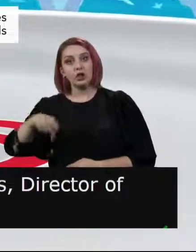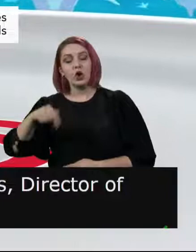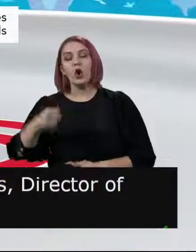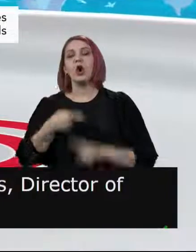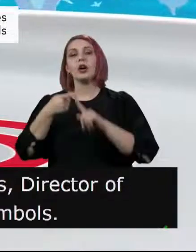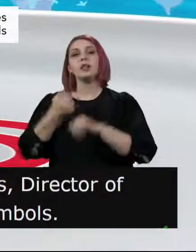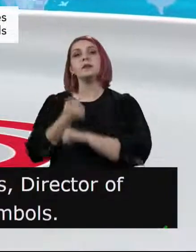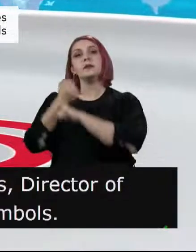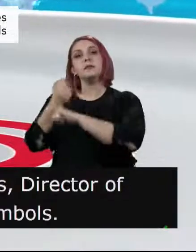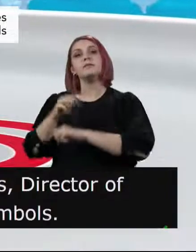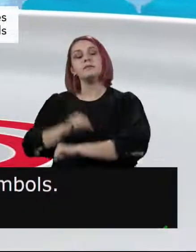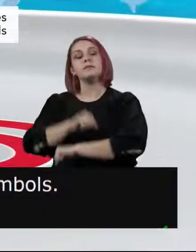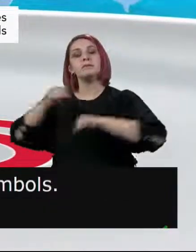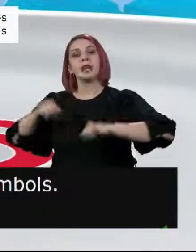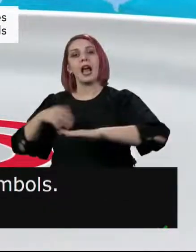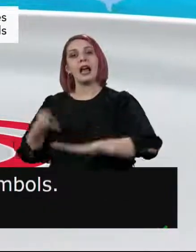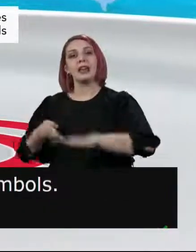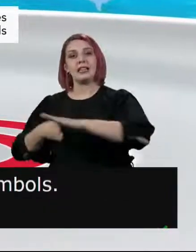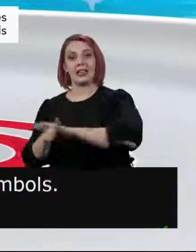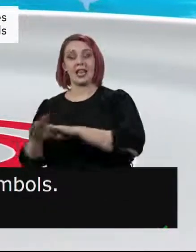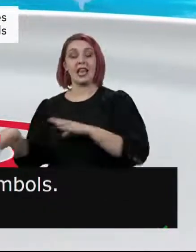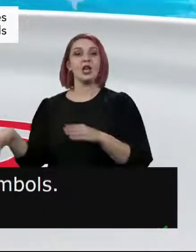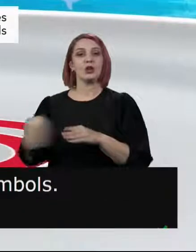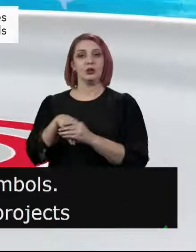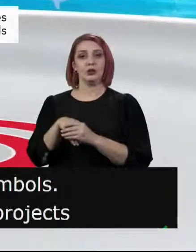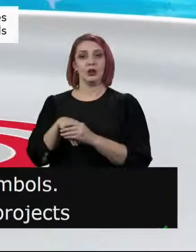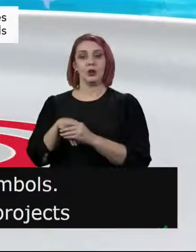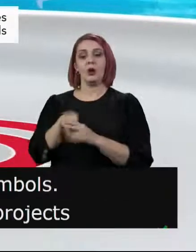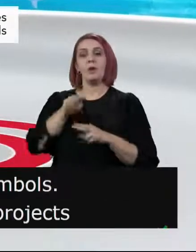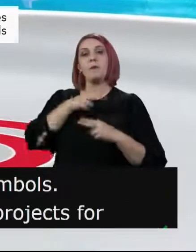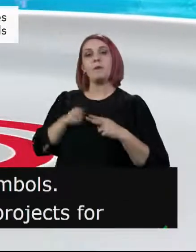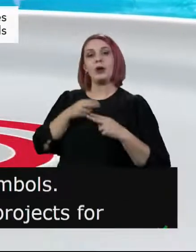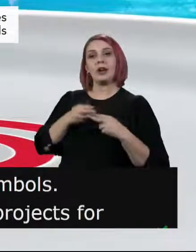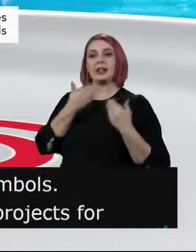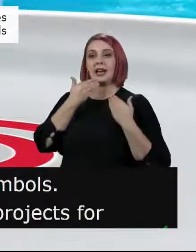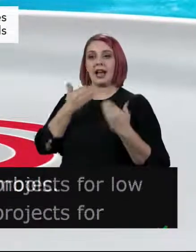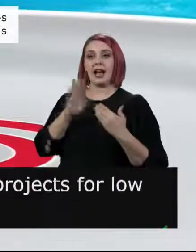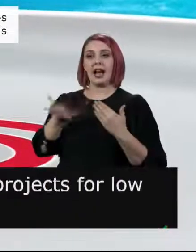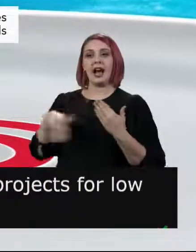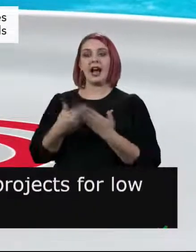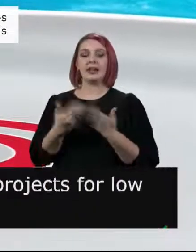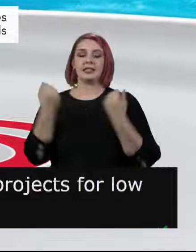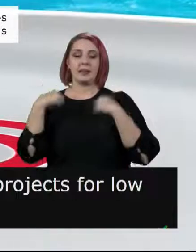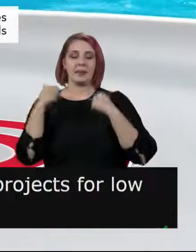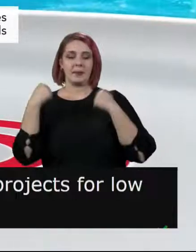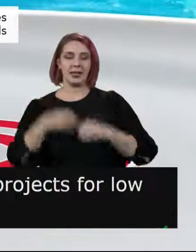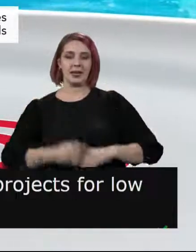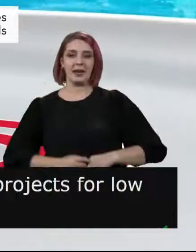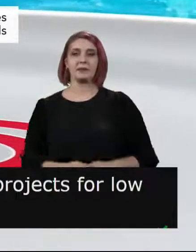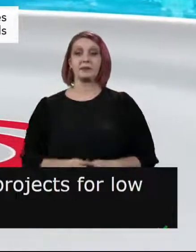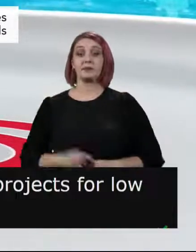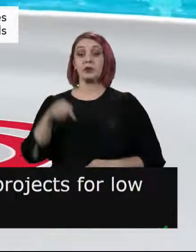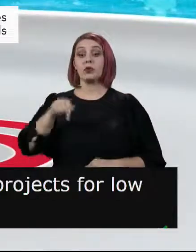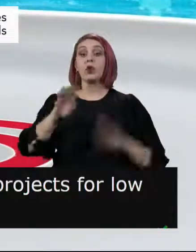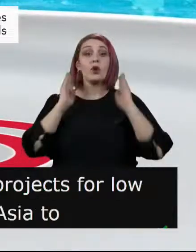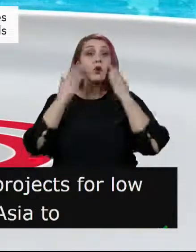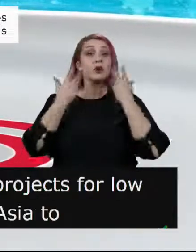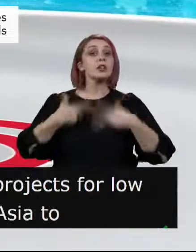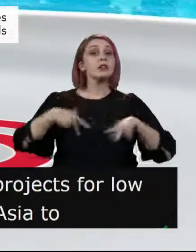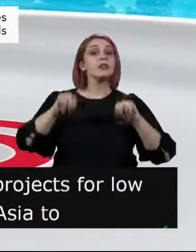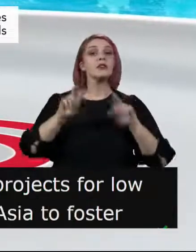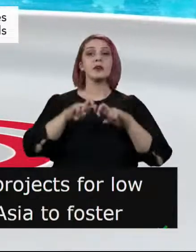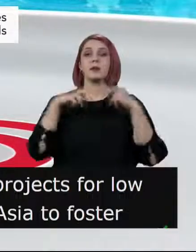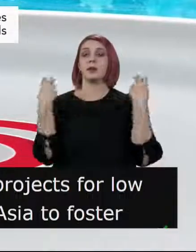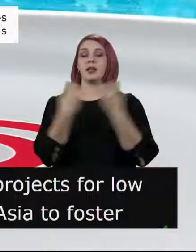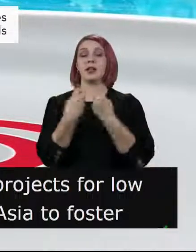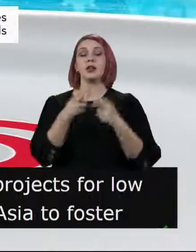projects for low and middle-income countries in Africa and South Asia to foster implementation from accessibility and